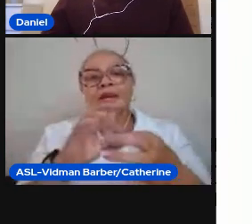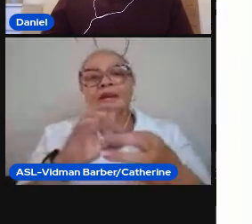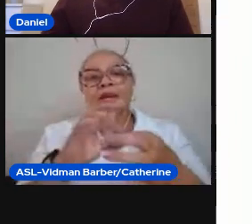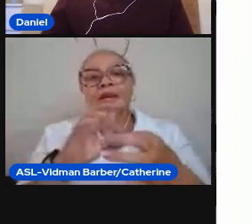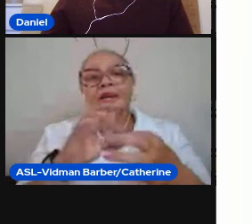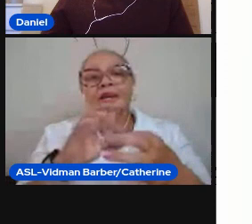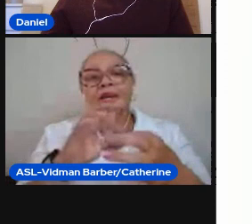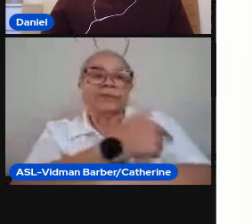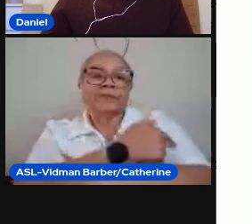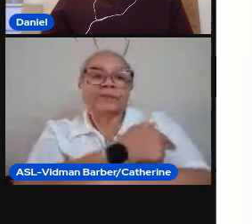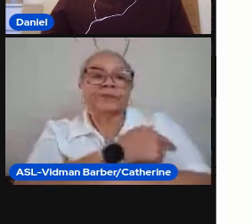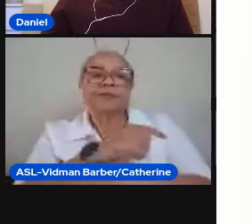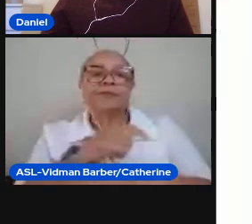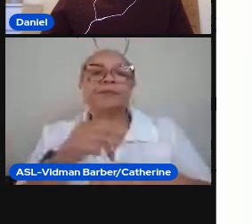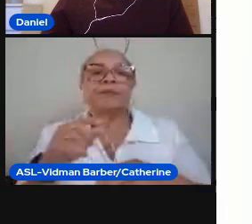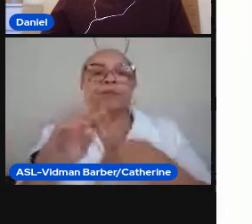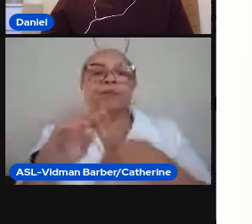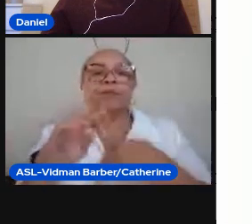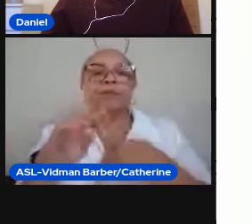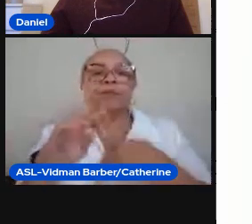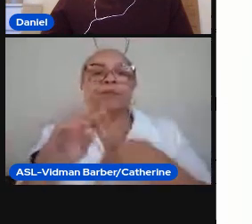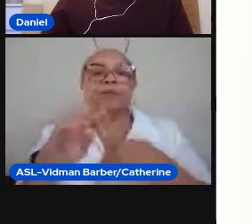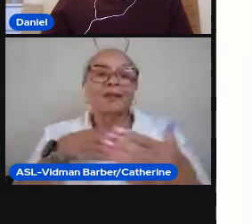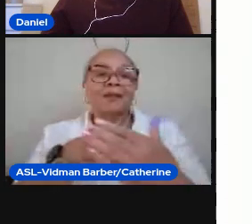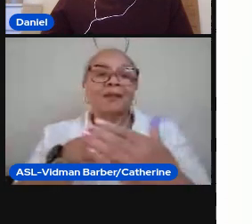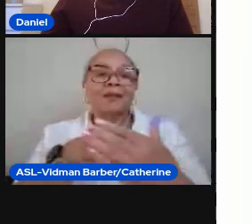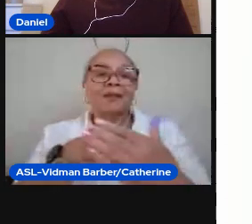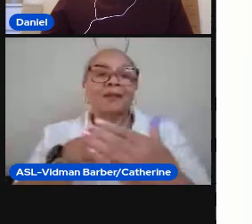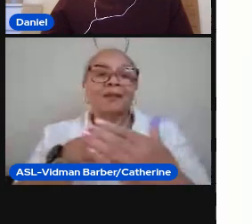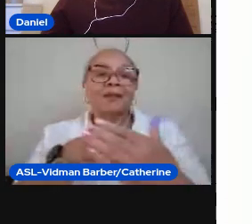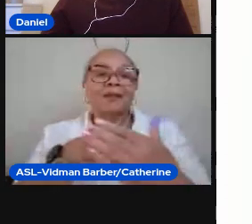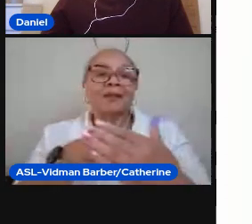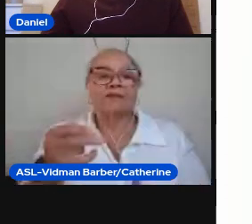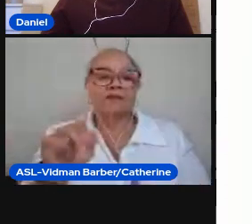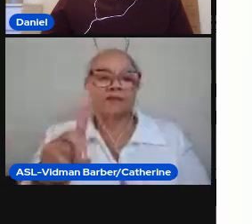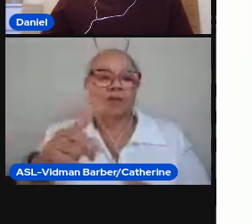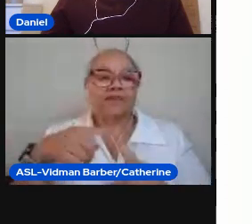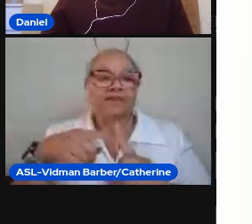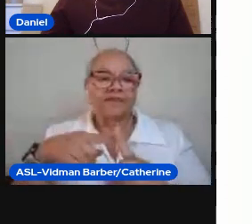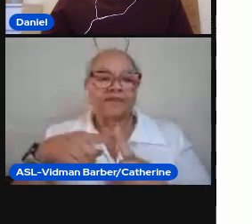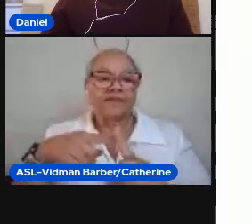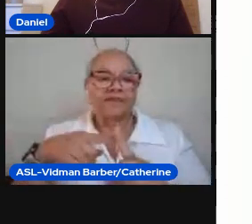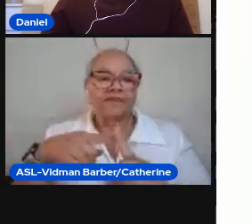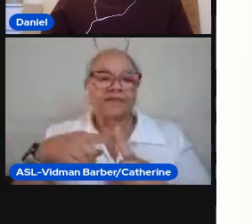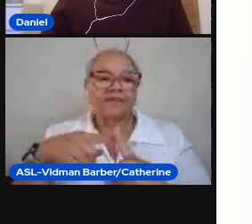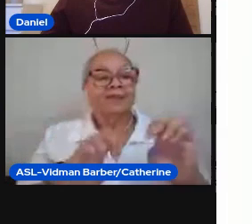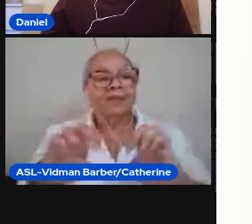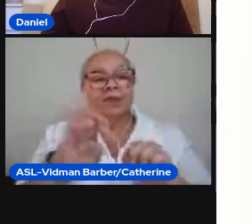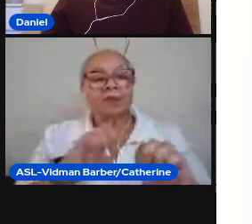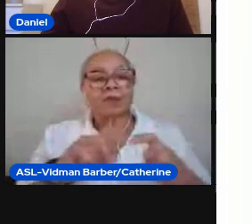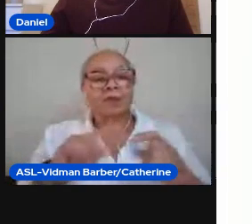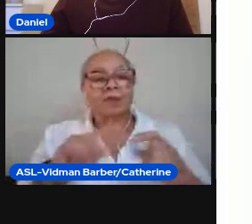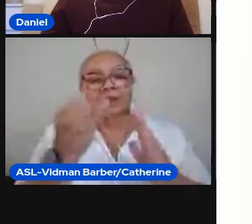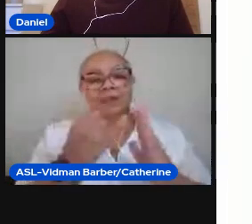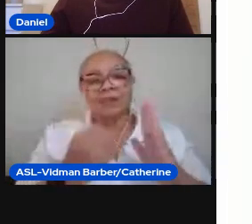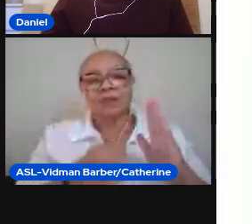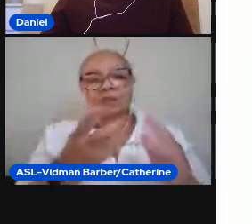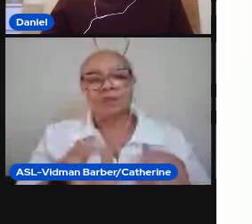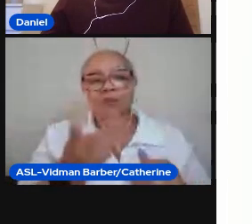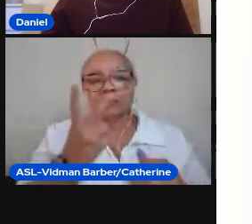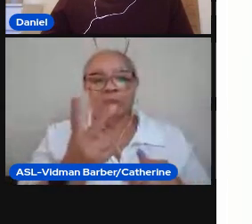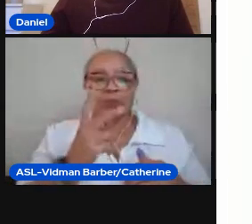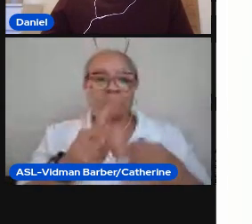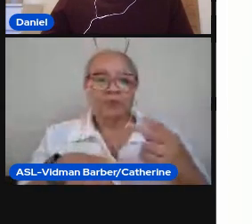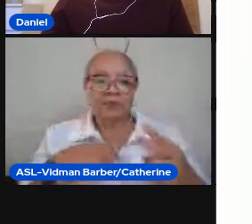fever vaccines. So this is the experimental design. In this experimental design, we gave 2 typhoid vaccines